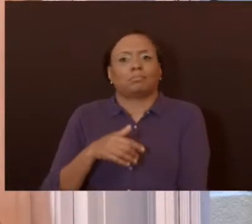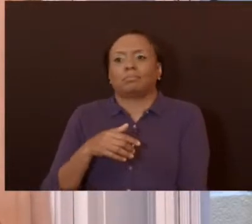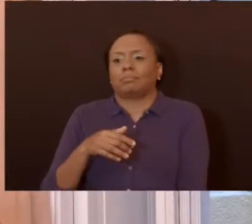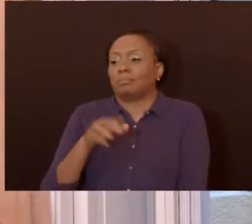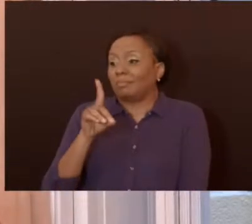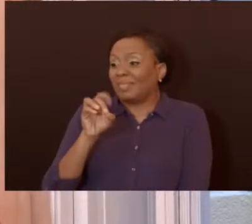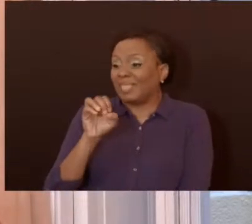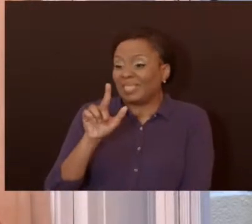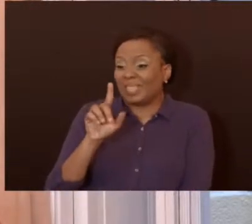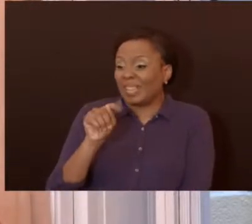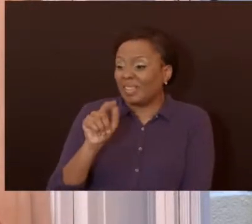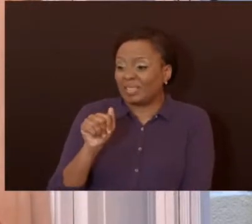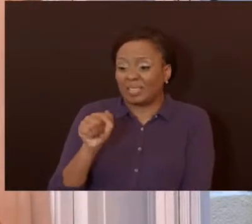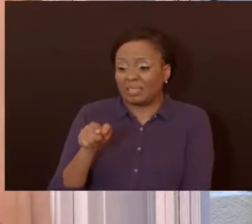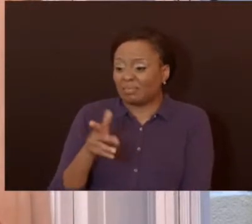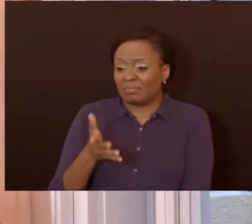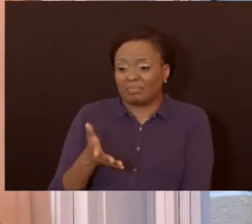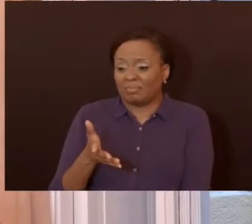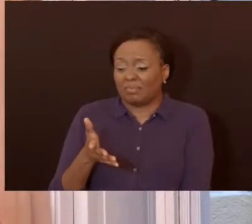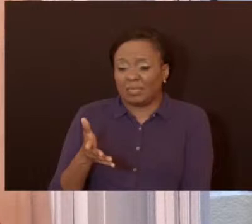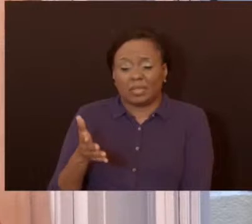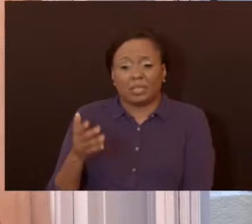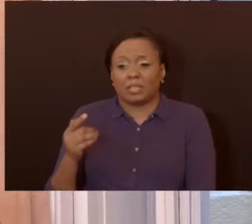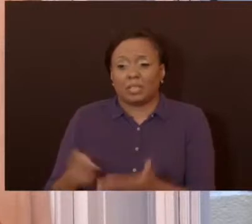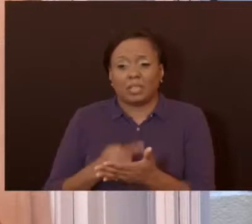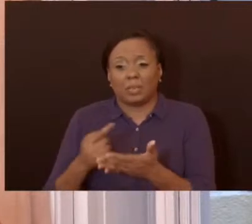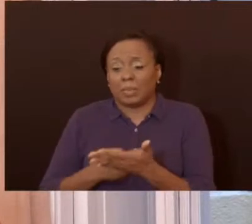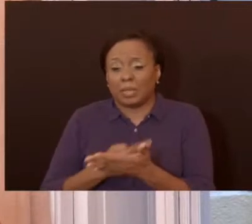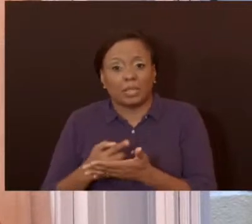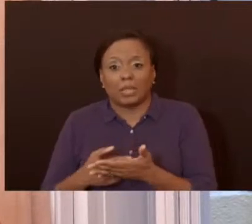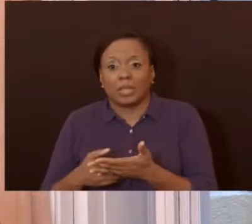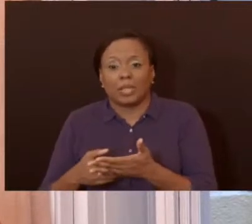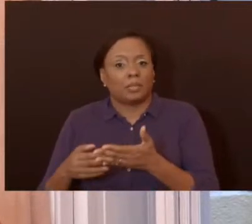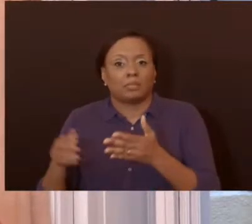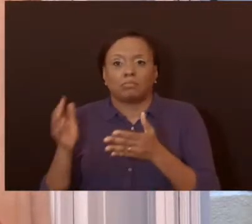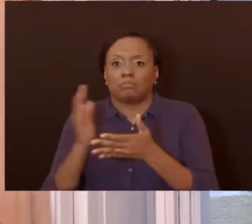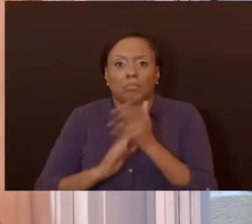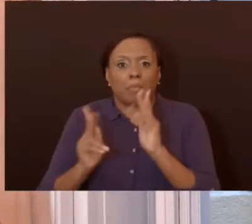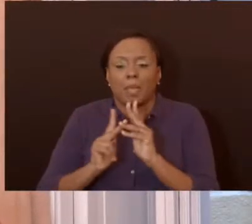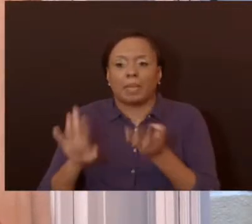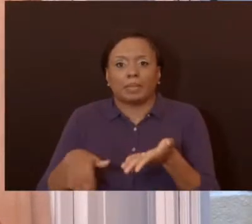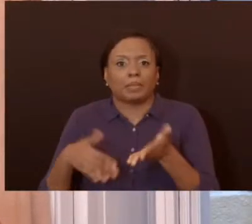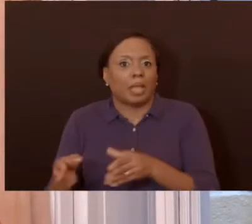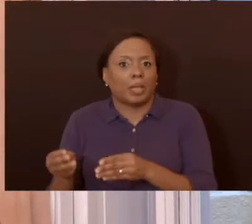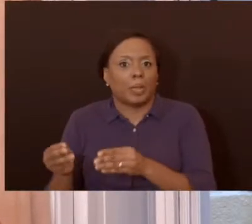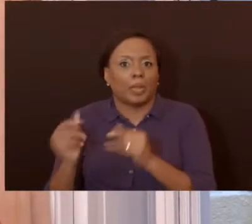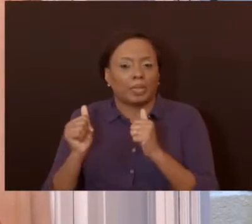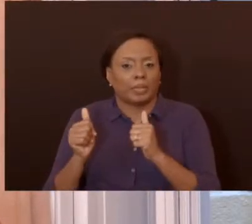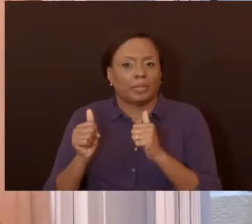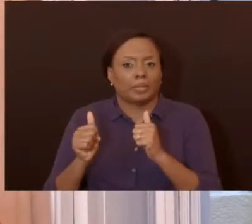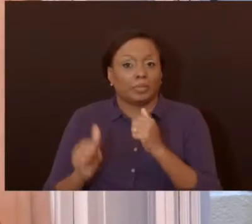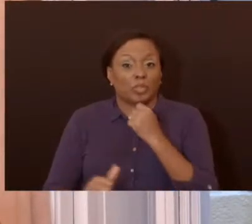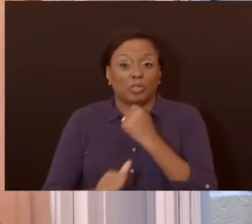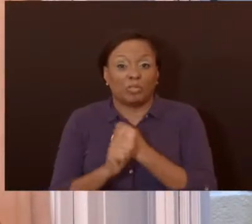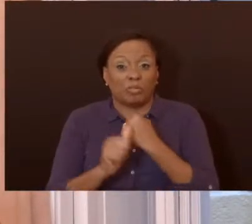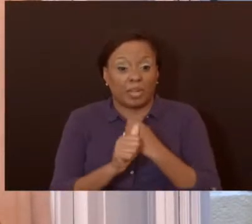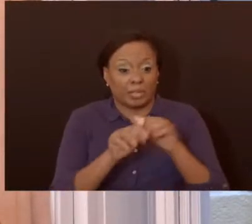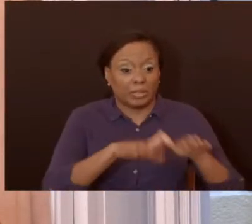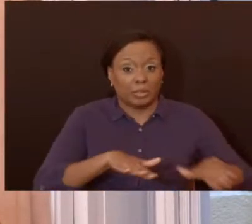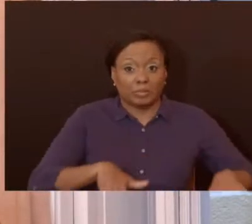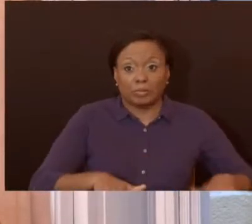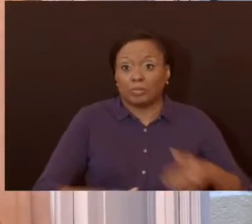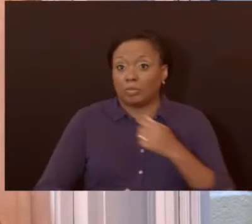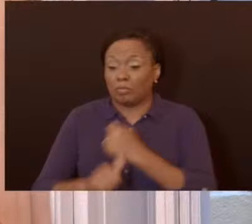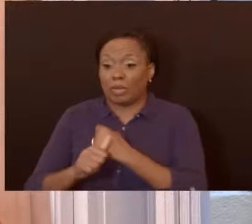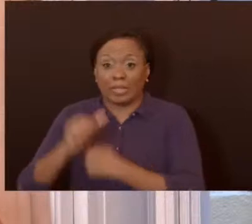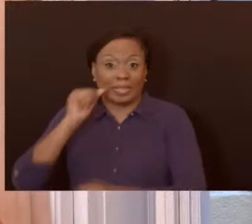one. Delta takes out entire families quickly. So the risk for the children are the